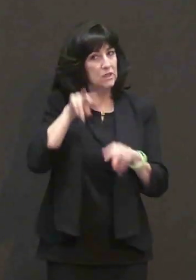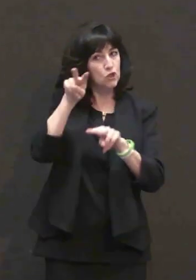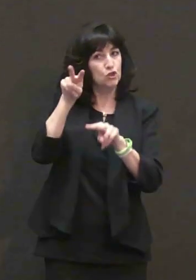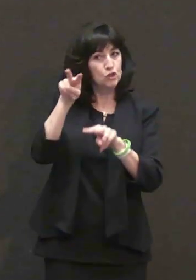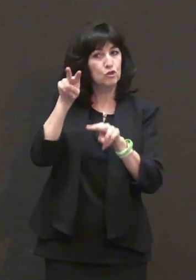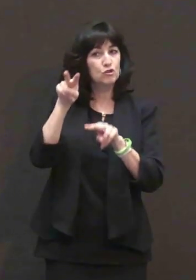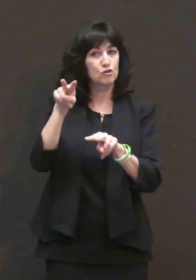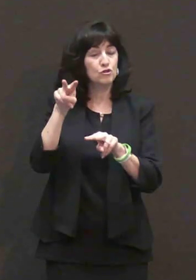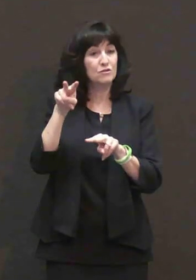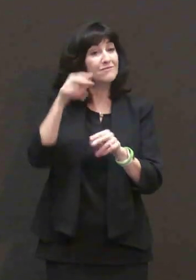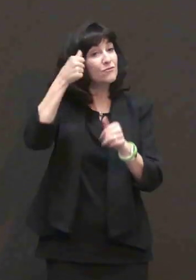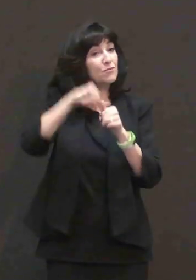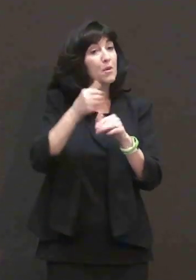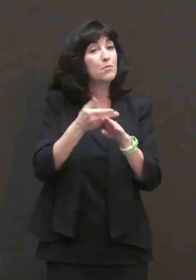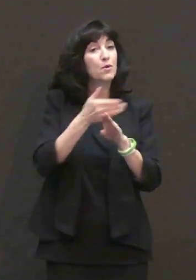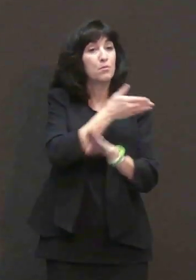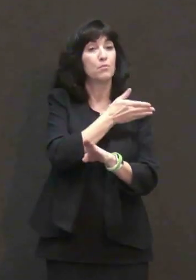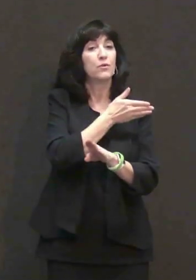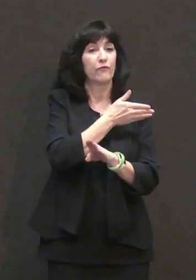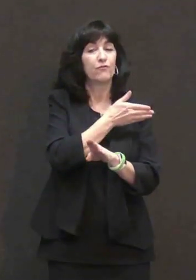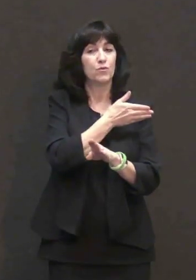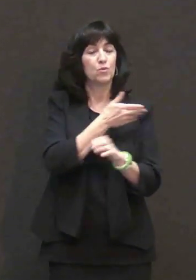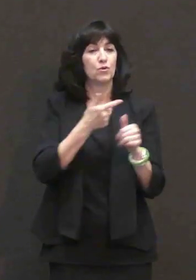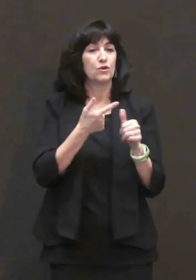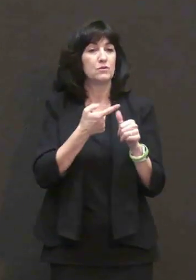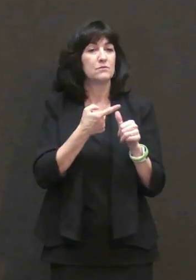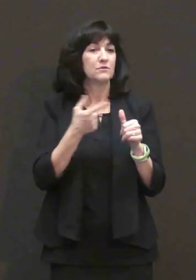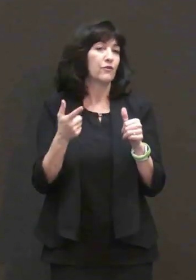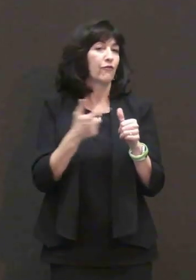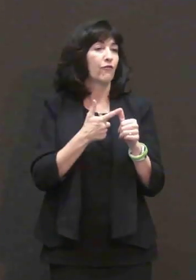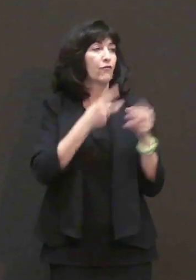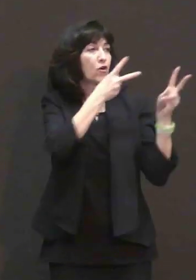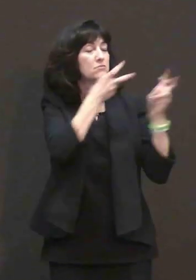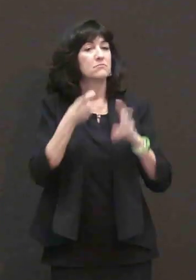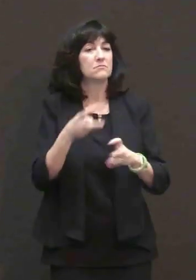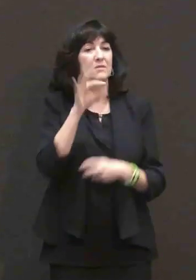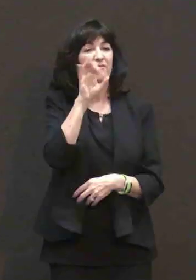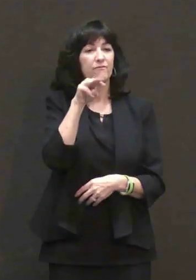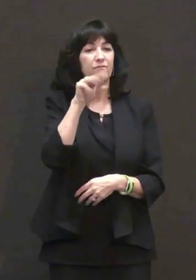remember before, that we first inherited from FEMA showed a steeper